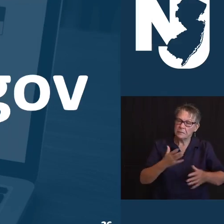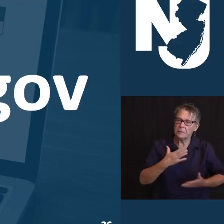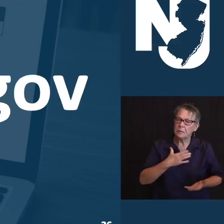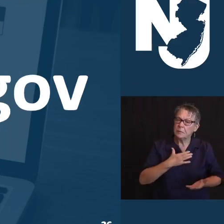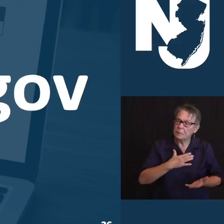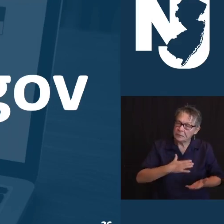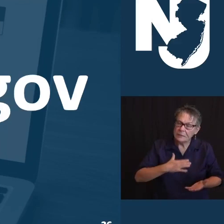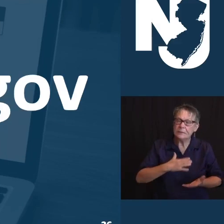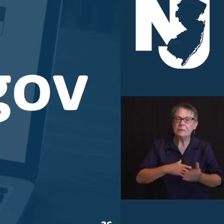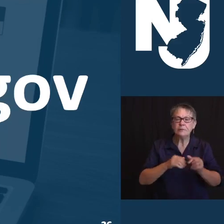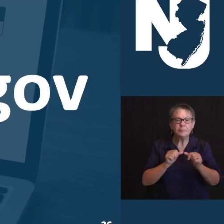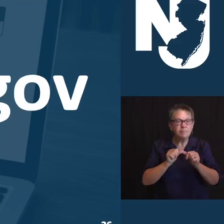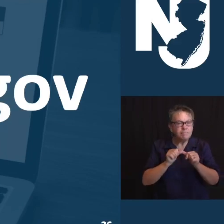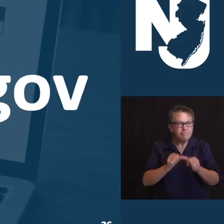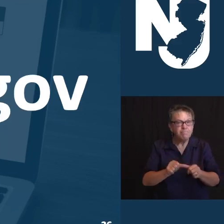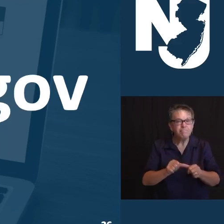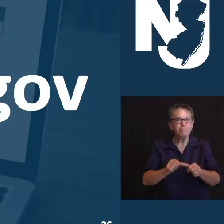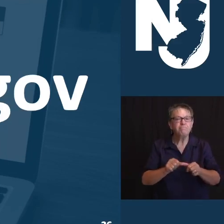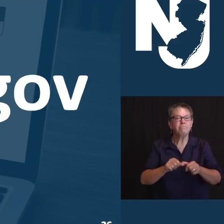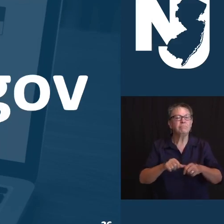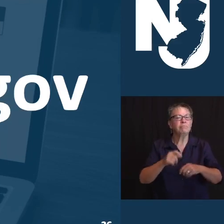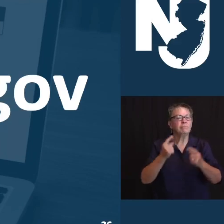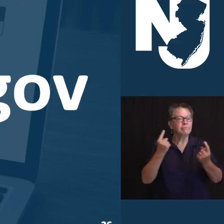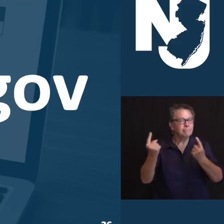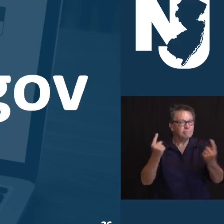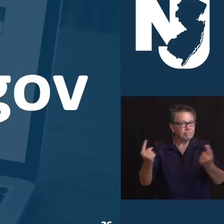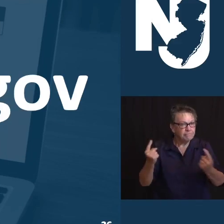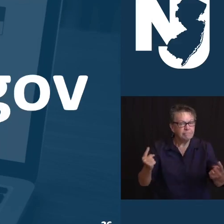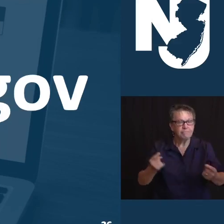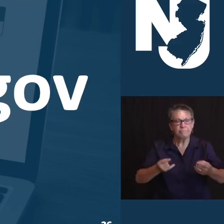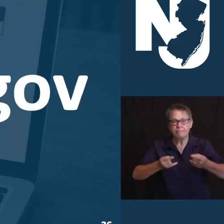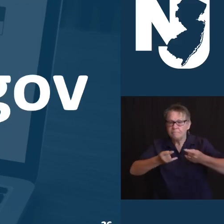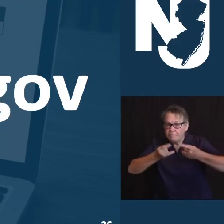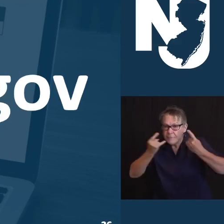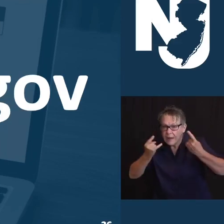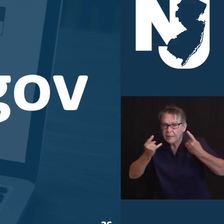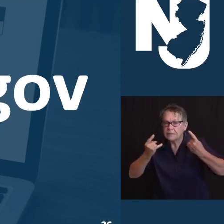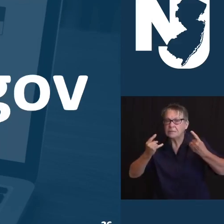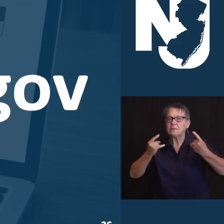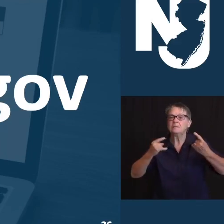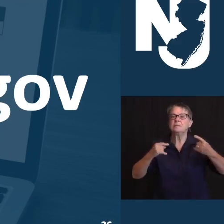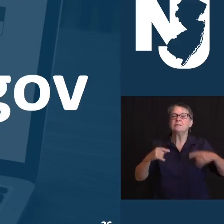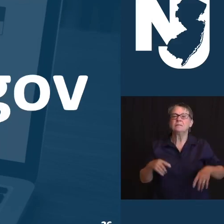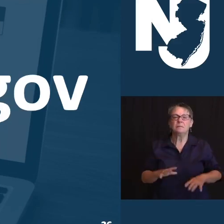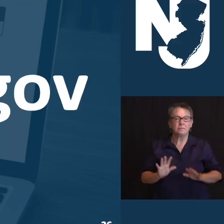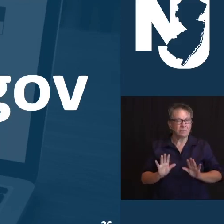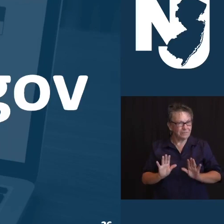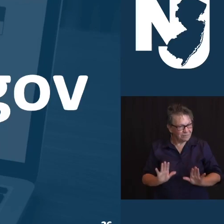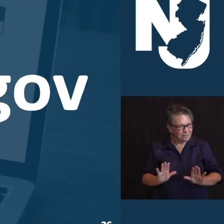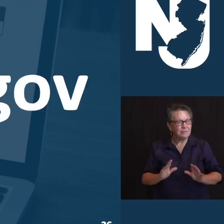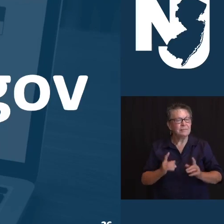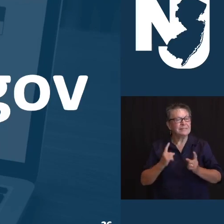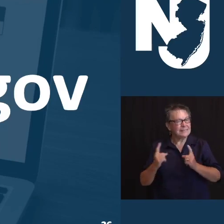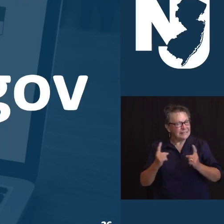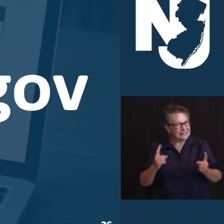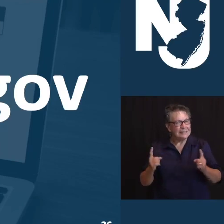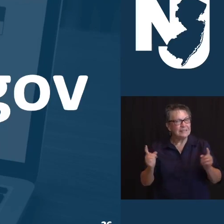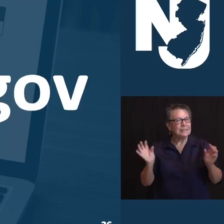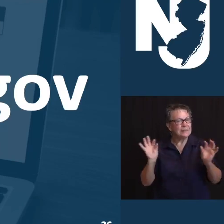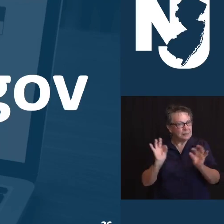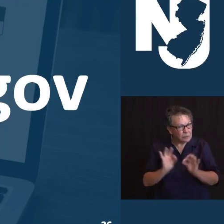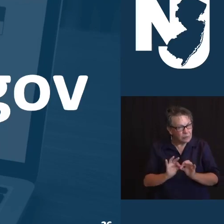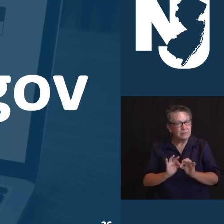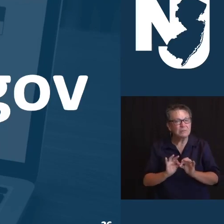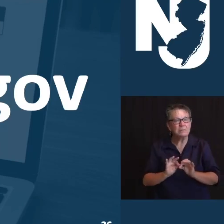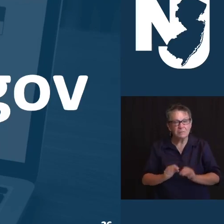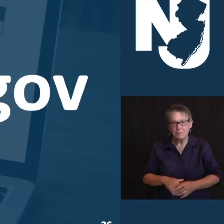yet, but we are slowly but surely getting through this. So with that, it is my pleasure to turn things over to the Director of the Office of Homeland Security and